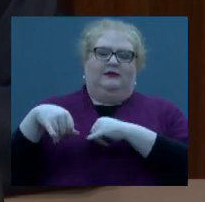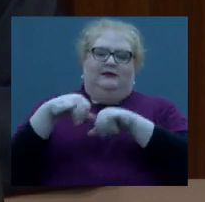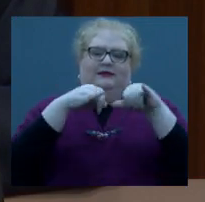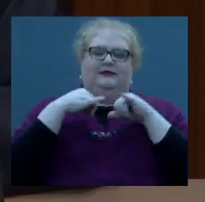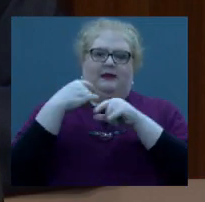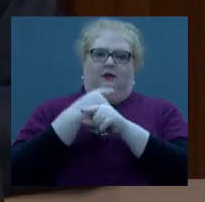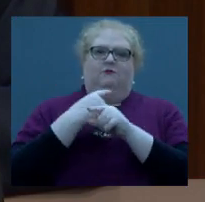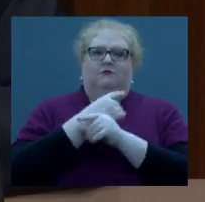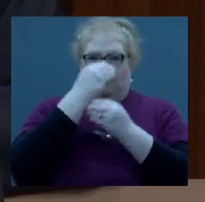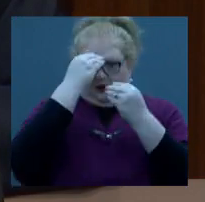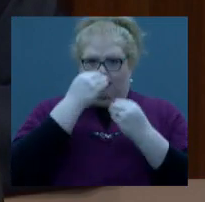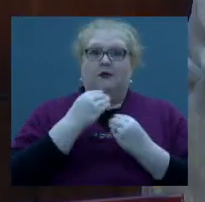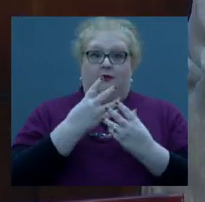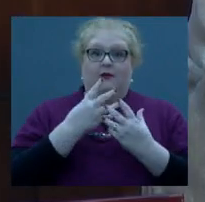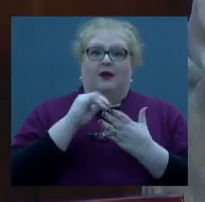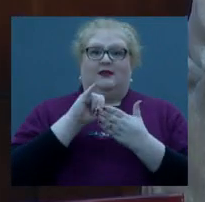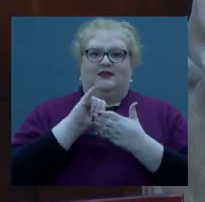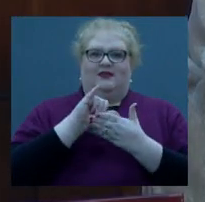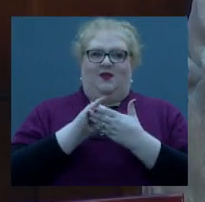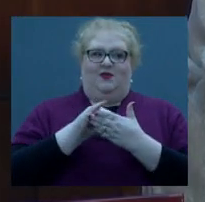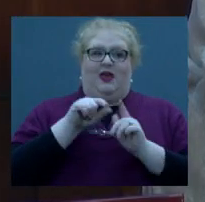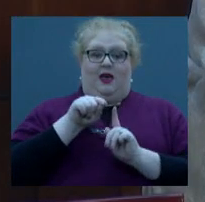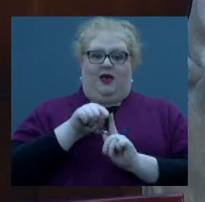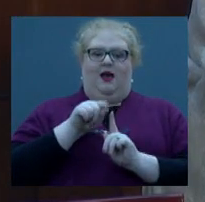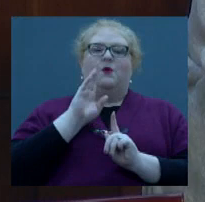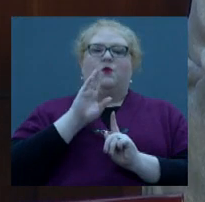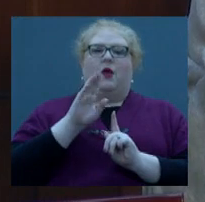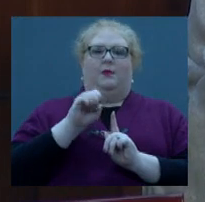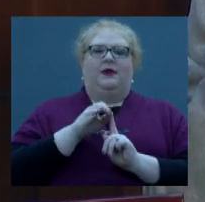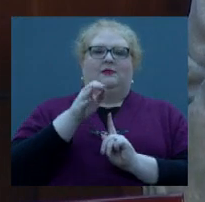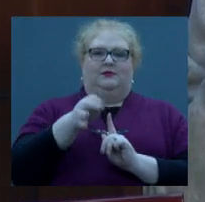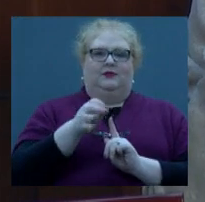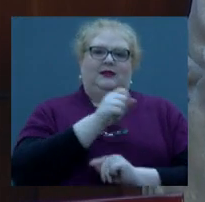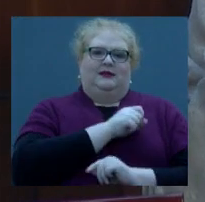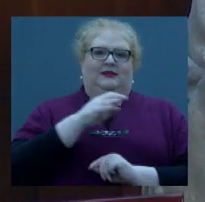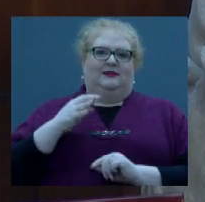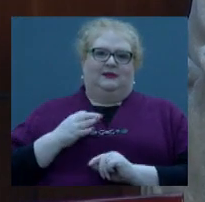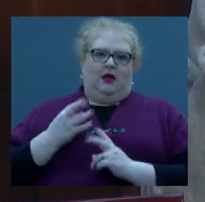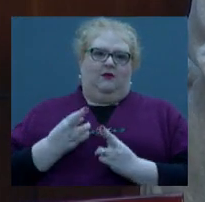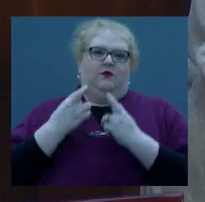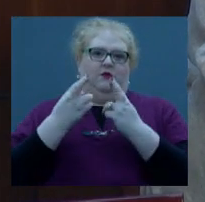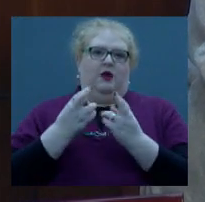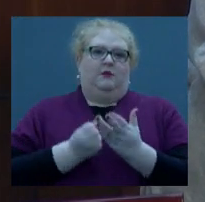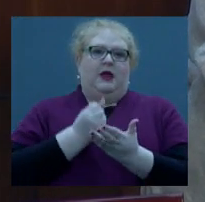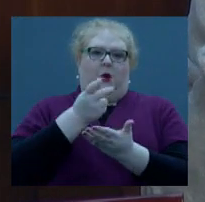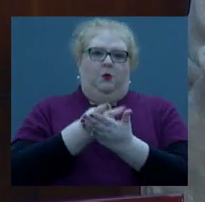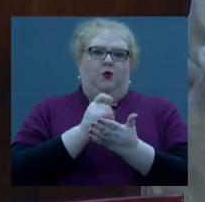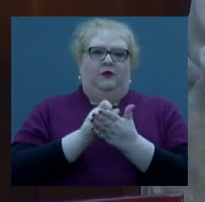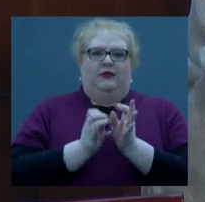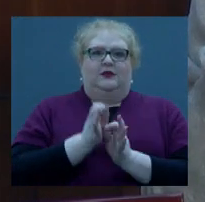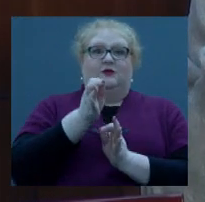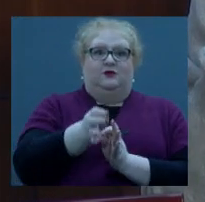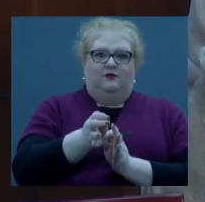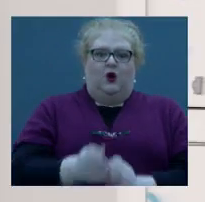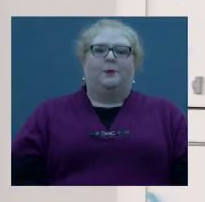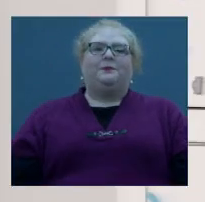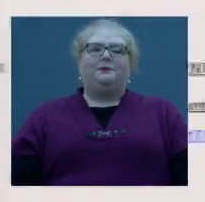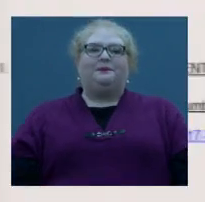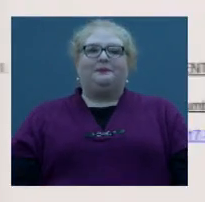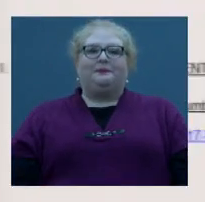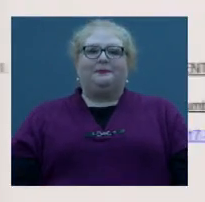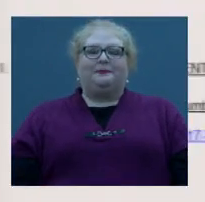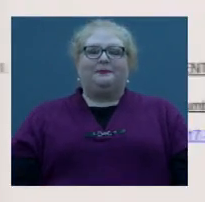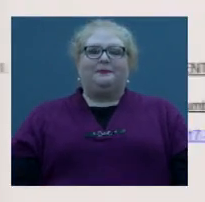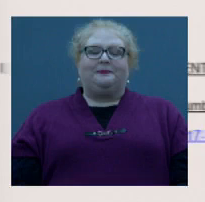So that will be a deferral item. Staff recommends approval of that deferral.